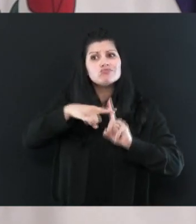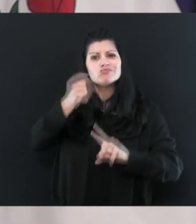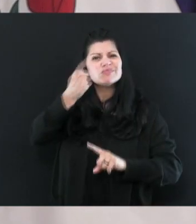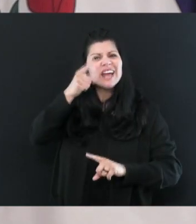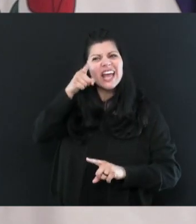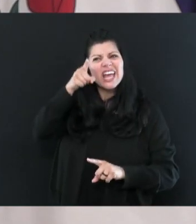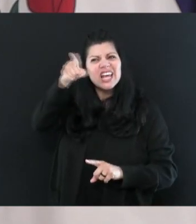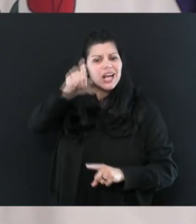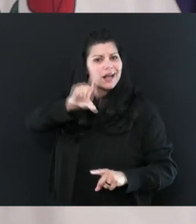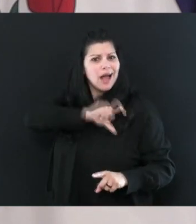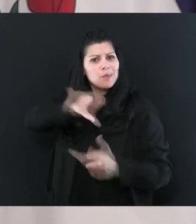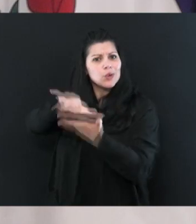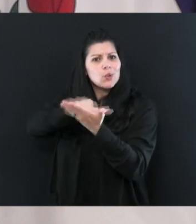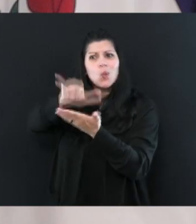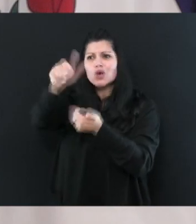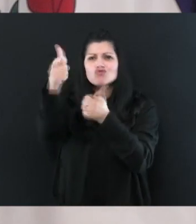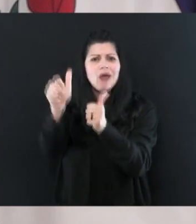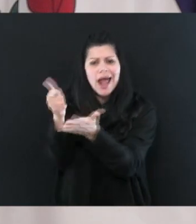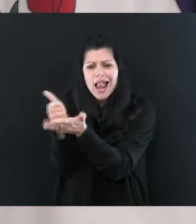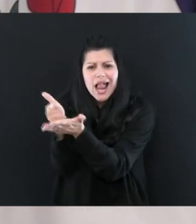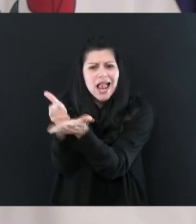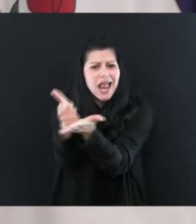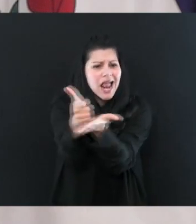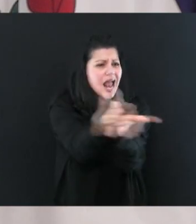people. That's what these people do.